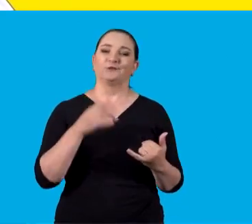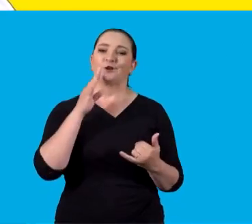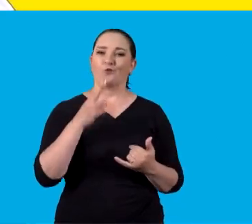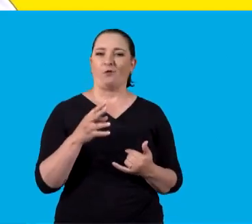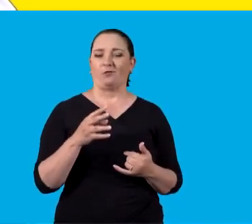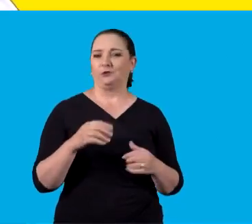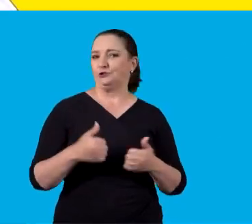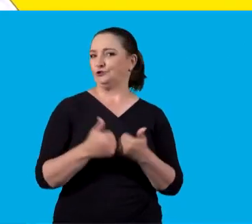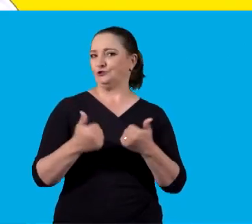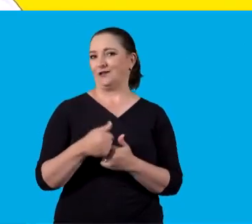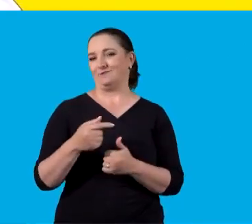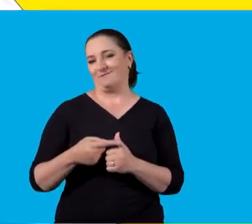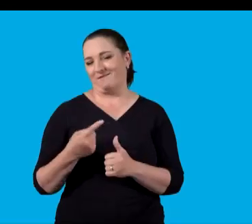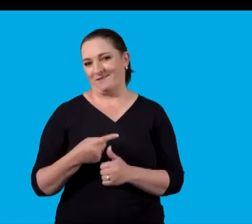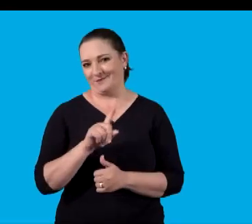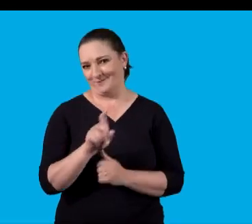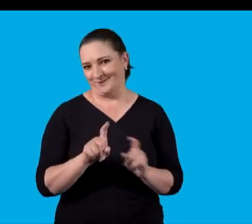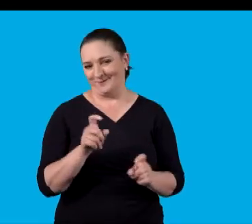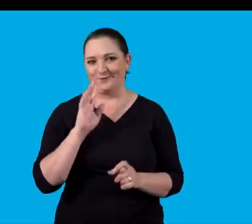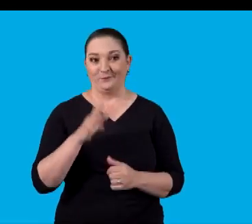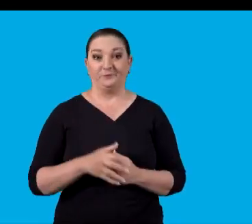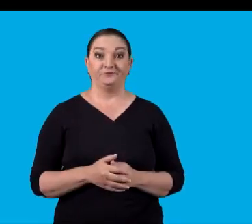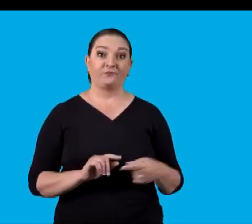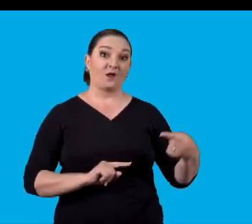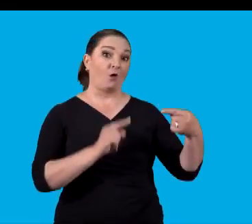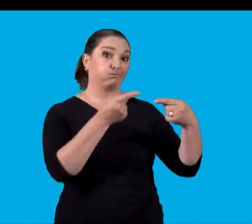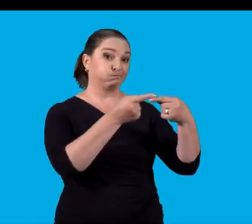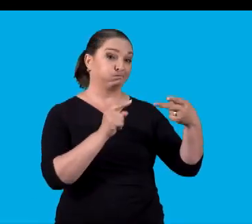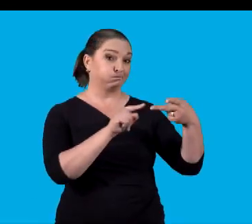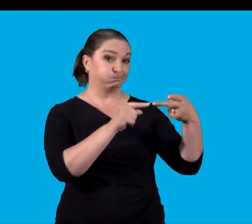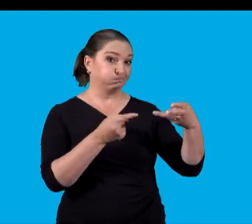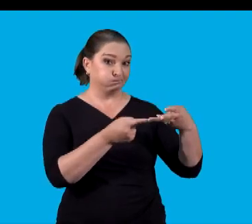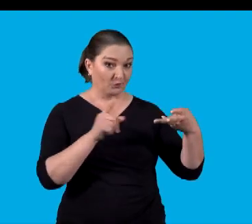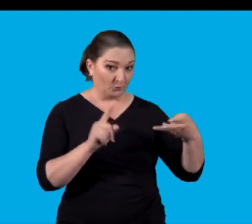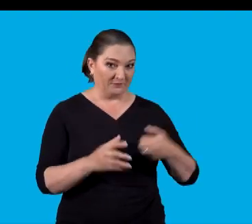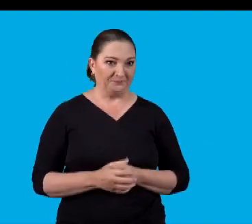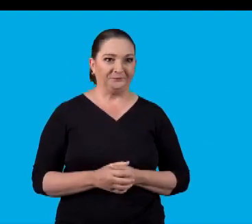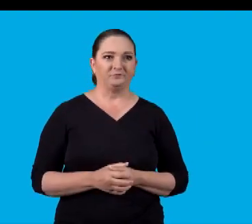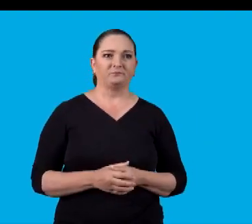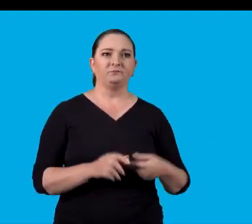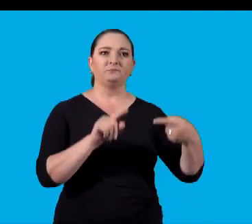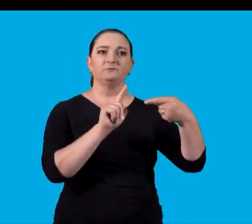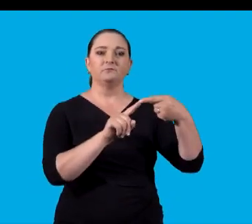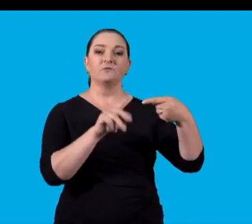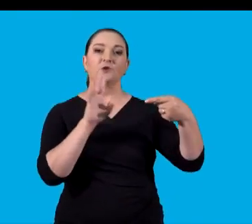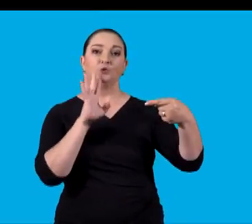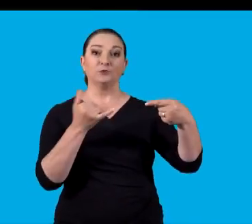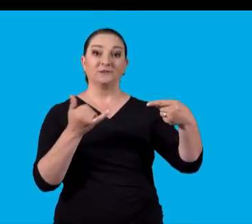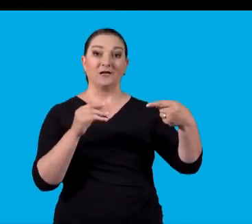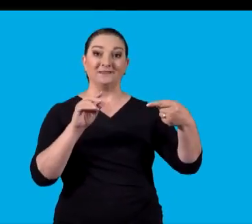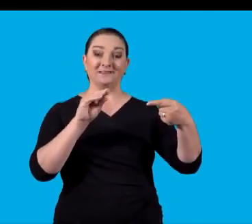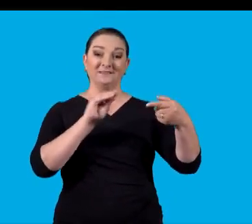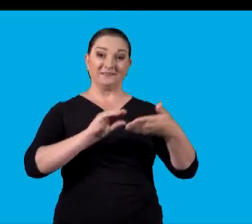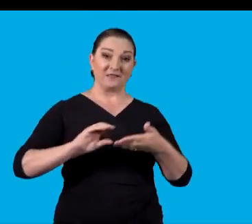answer some of your challenges. Here are my objectives in today's class. I will calculate the change